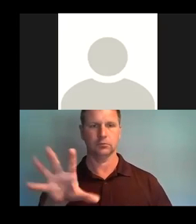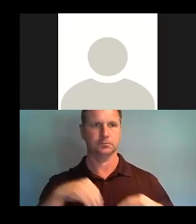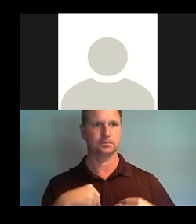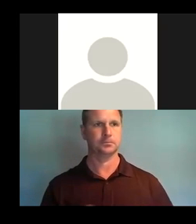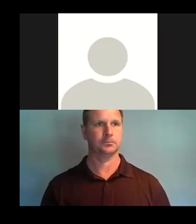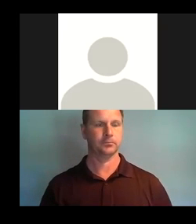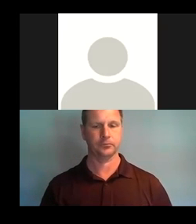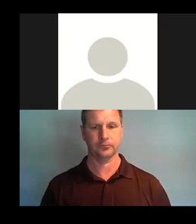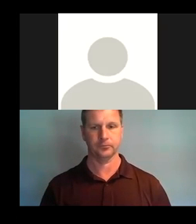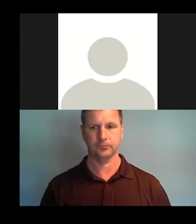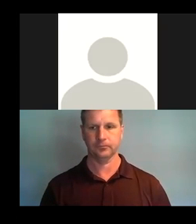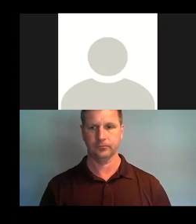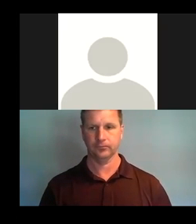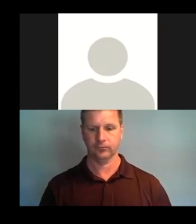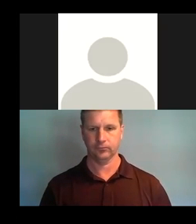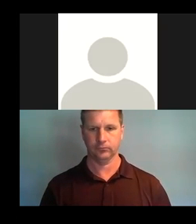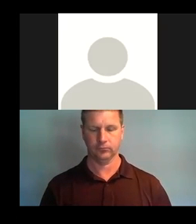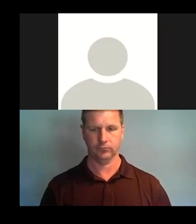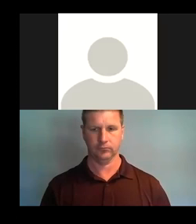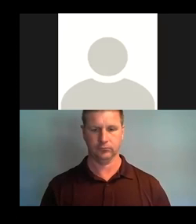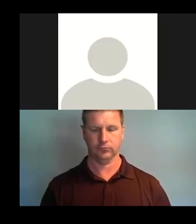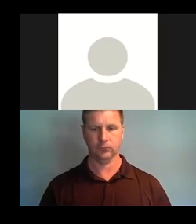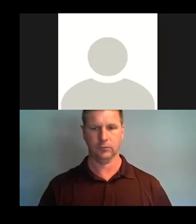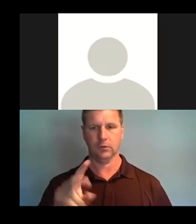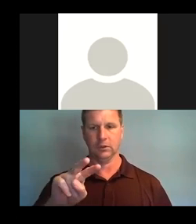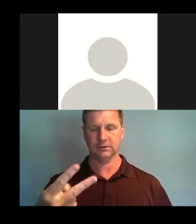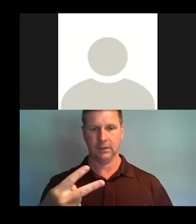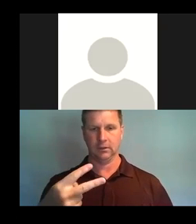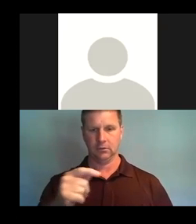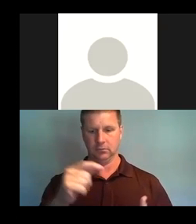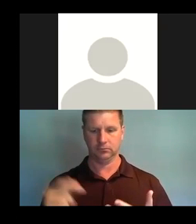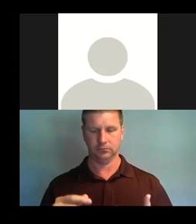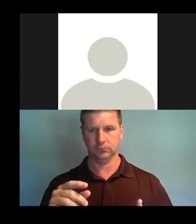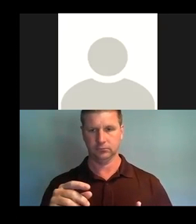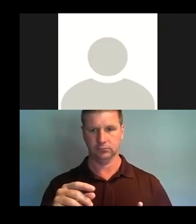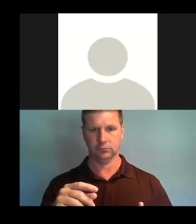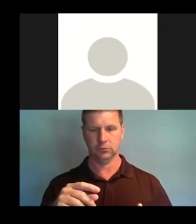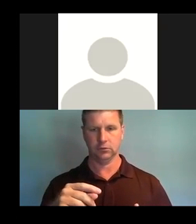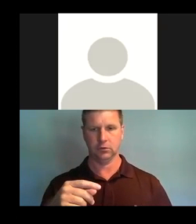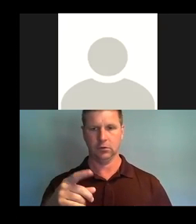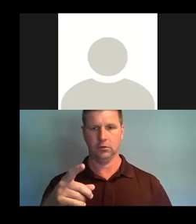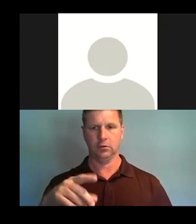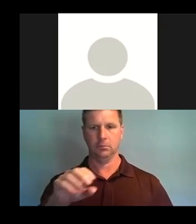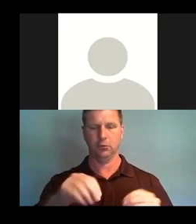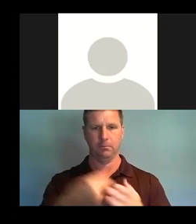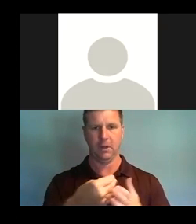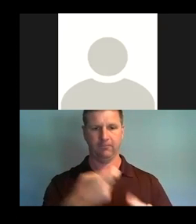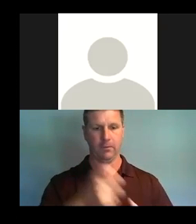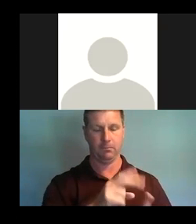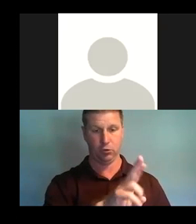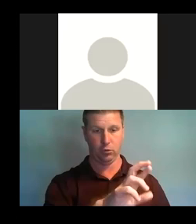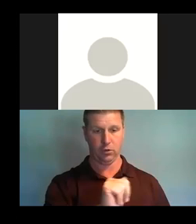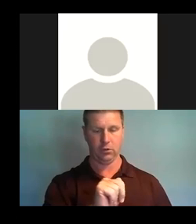Our second item today is around moving money from the URA